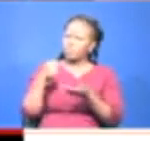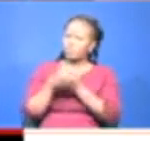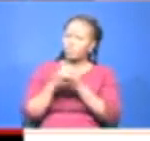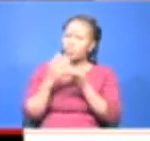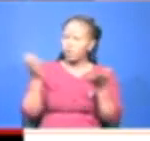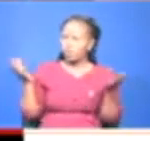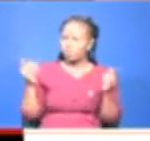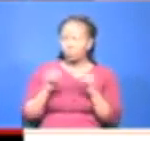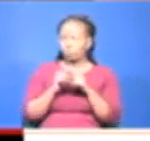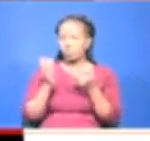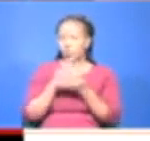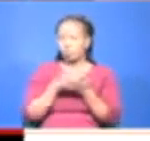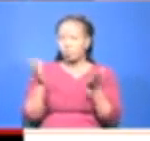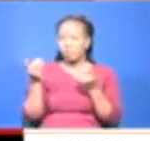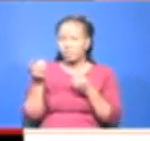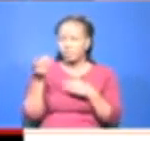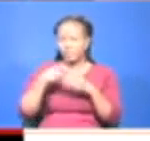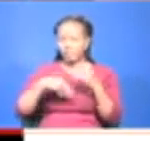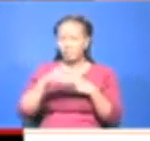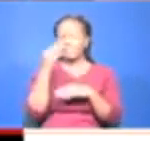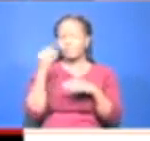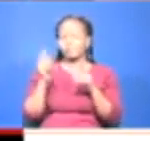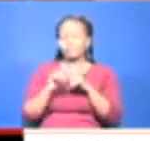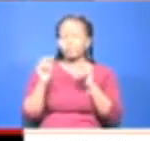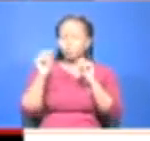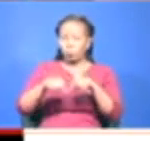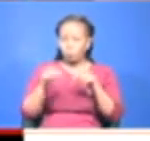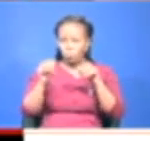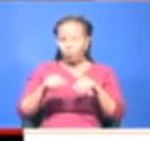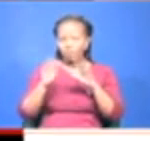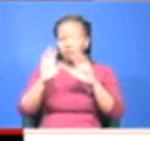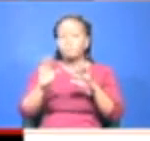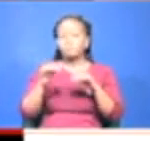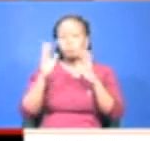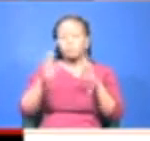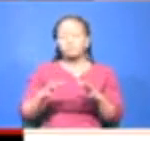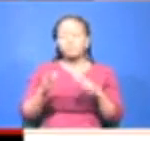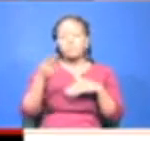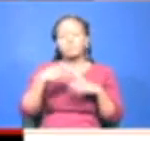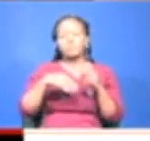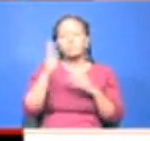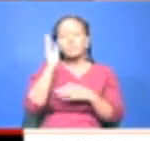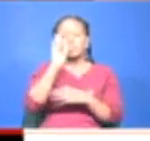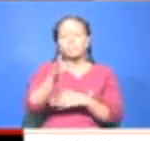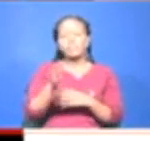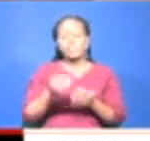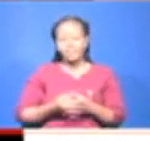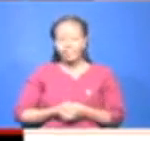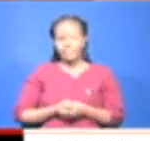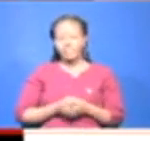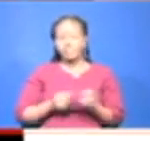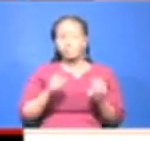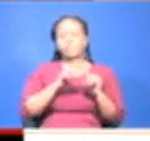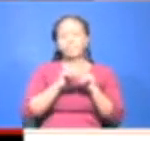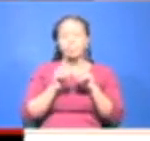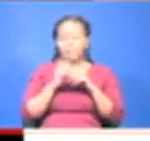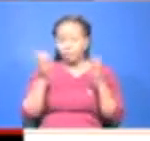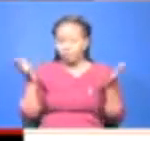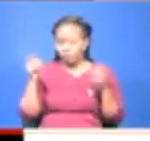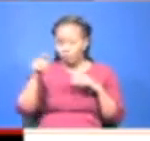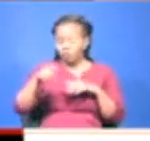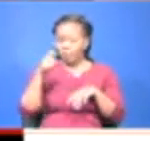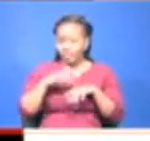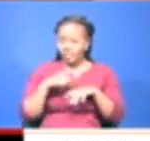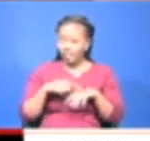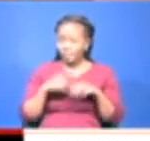commodity exchanges, the ability for the farmer to be able to sell directly. At the moment, they are so dependent